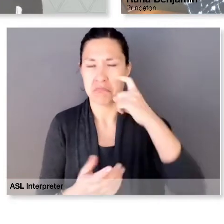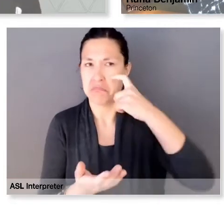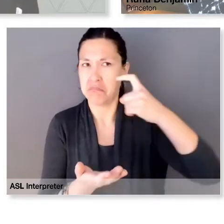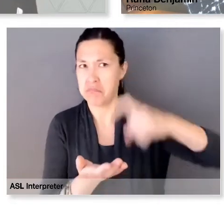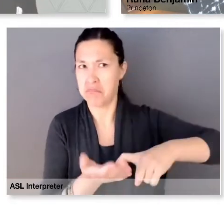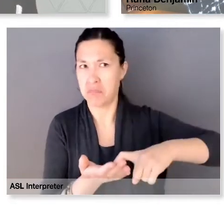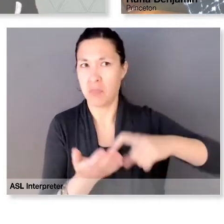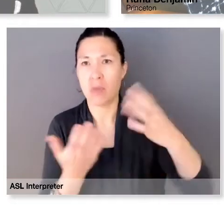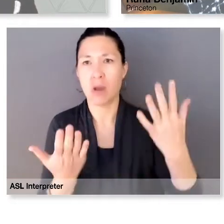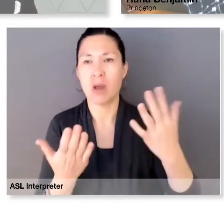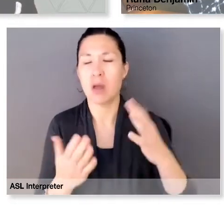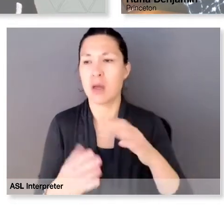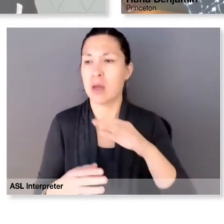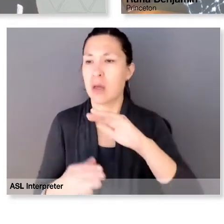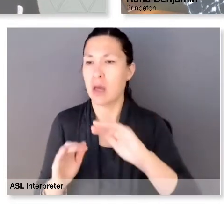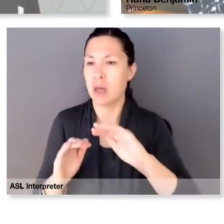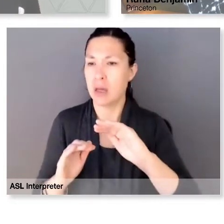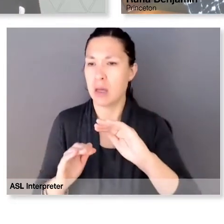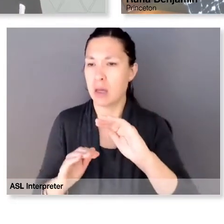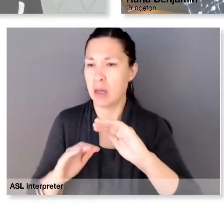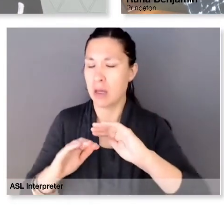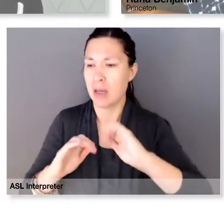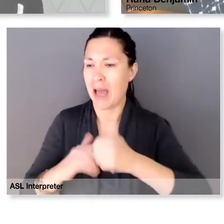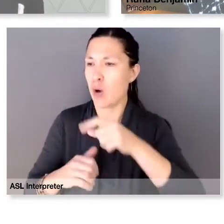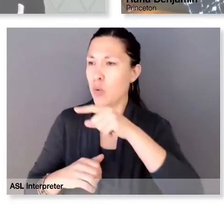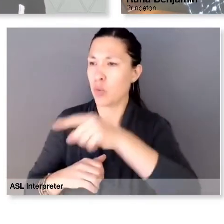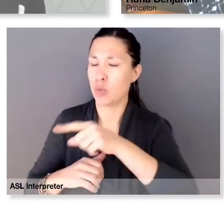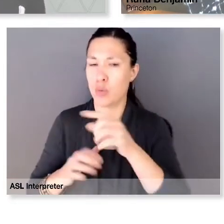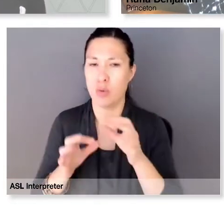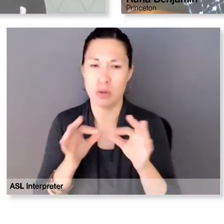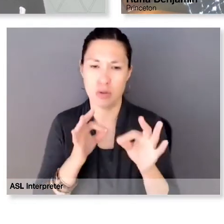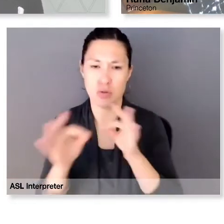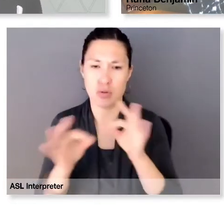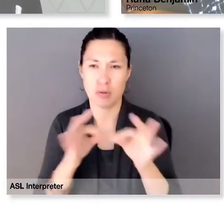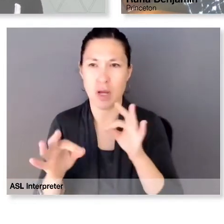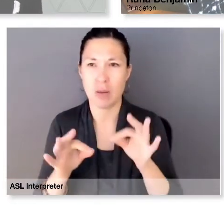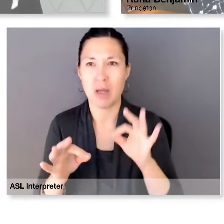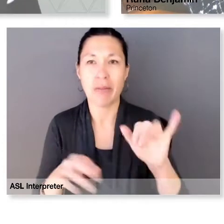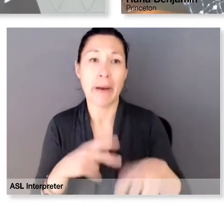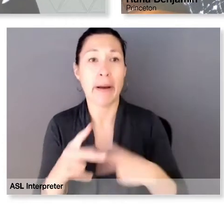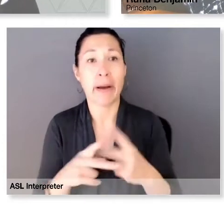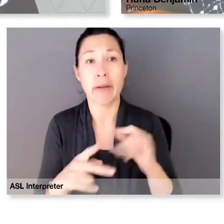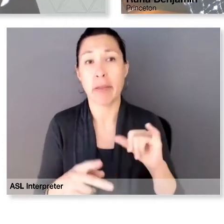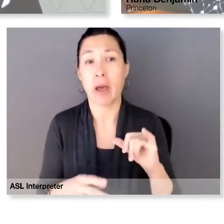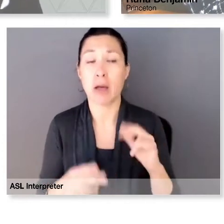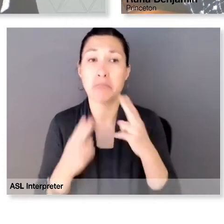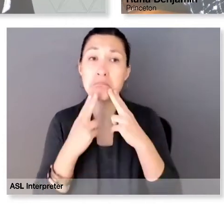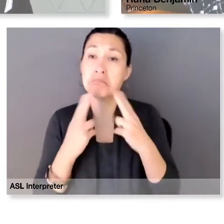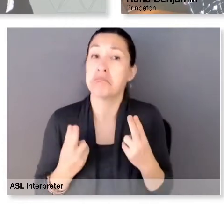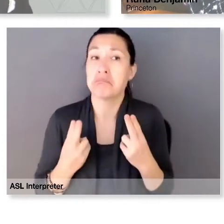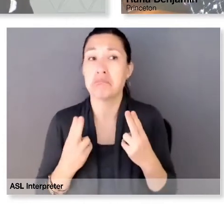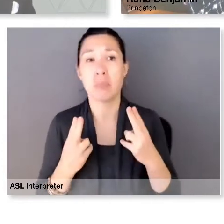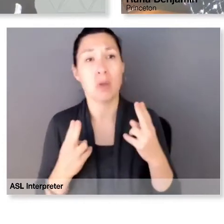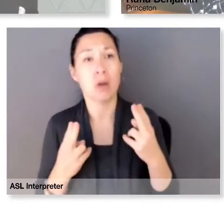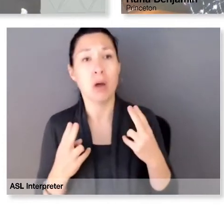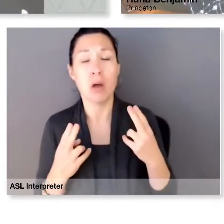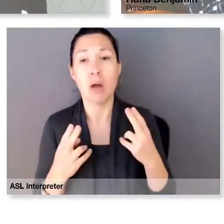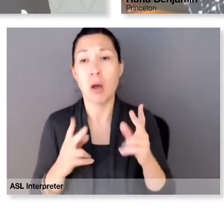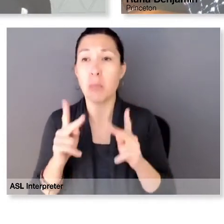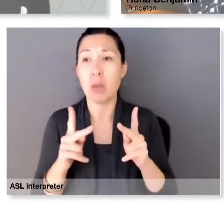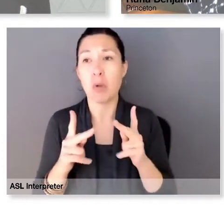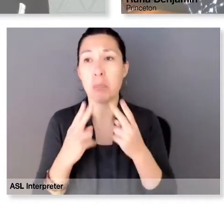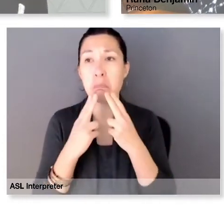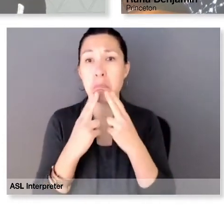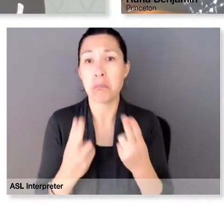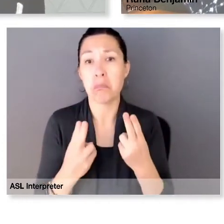you describe the kind of benevolence, the kind of so-called benevolence approach that people might bring to